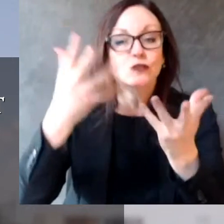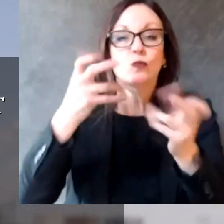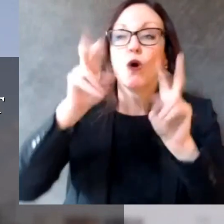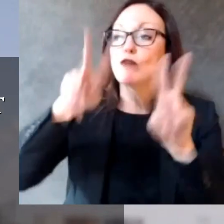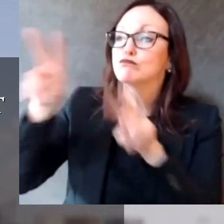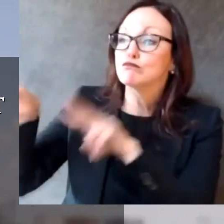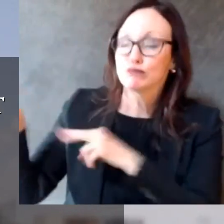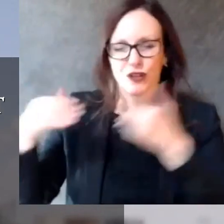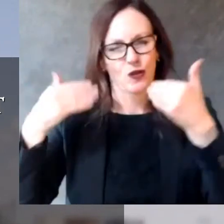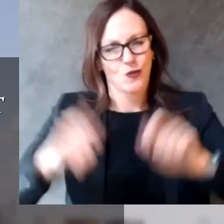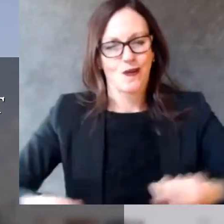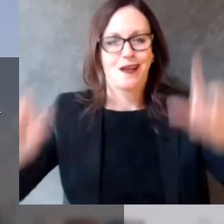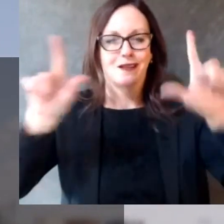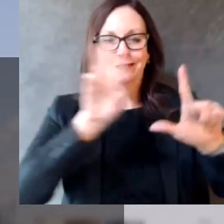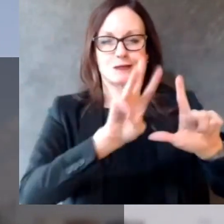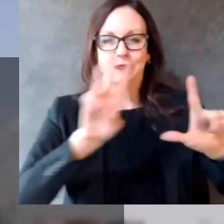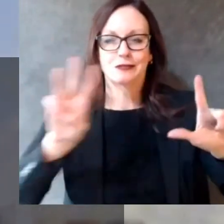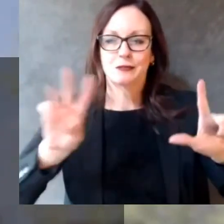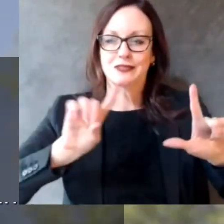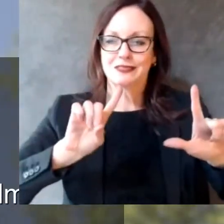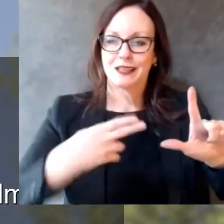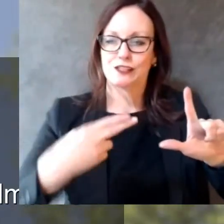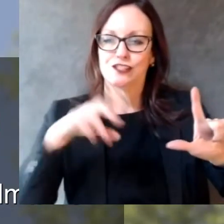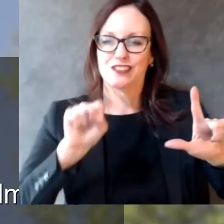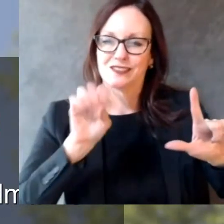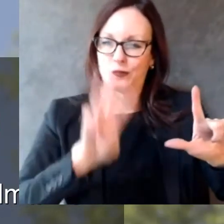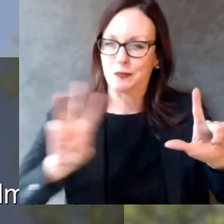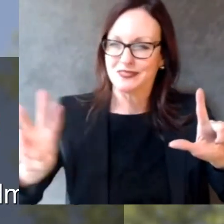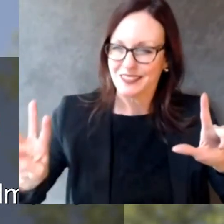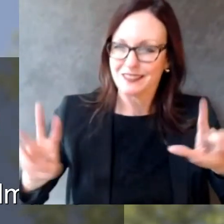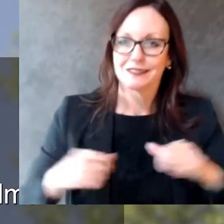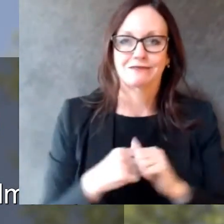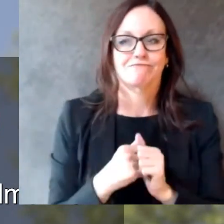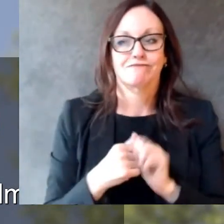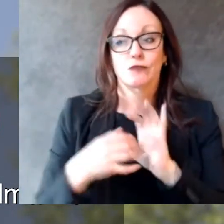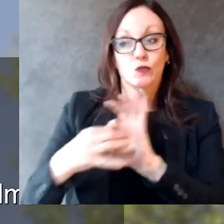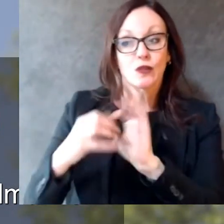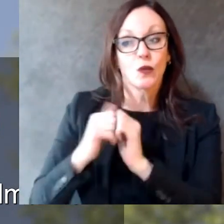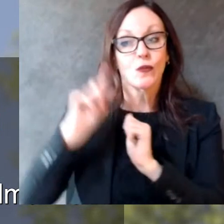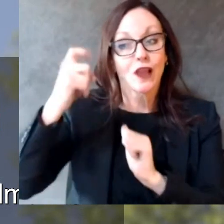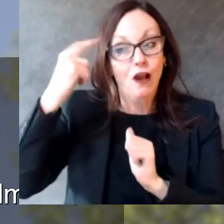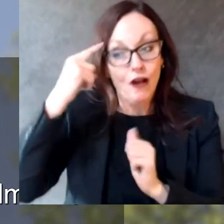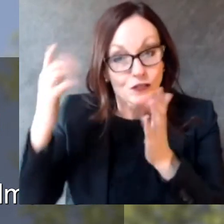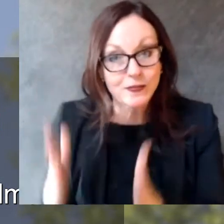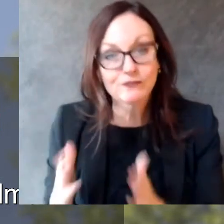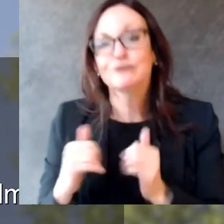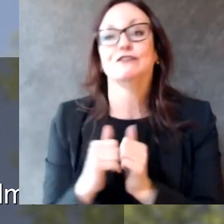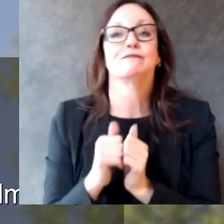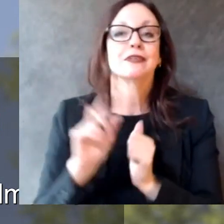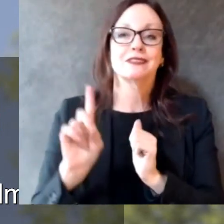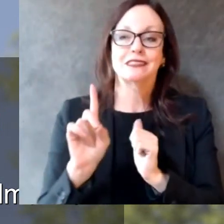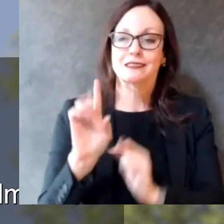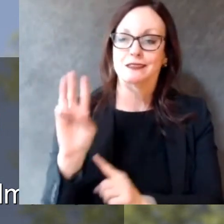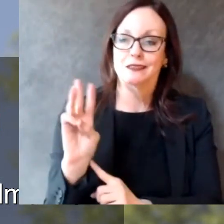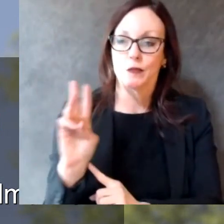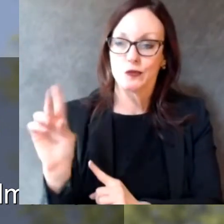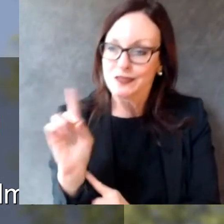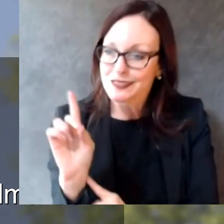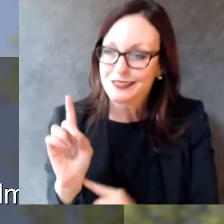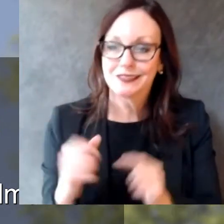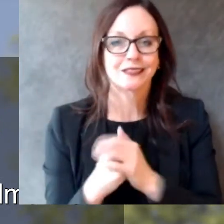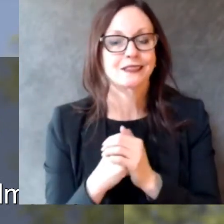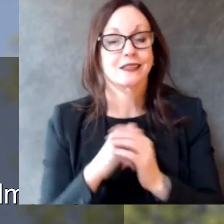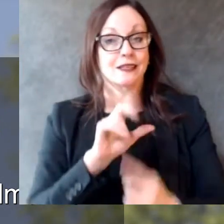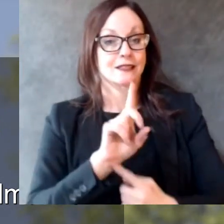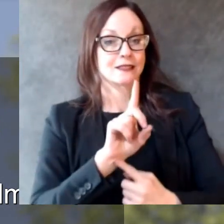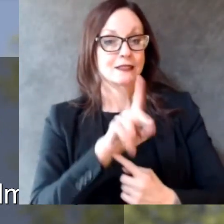additional information on the websites of the Governor, the Department of Workforce Development, the Department of Public Instruction, the Department of Children and